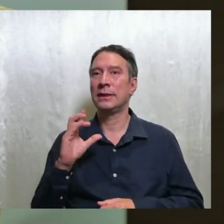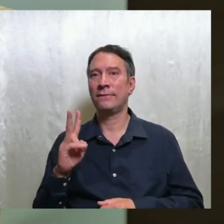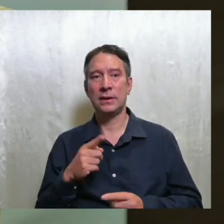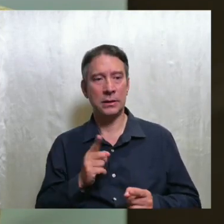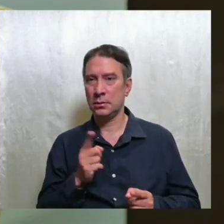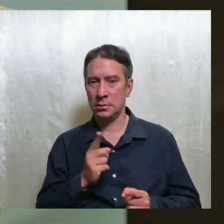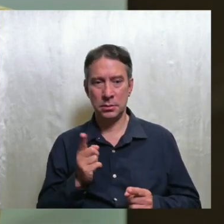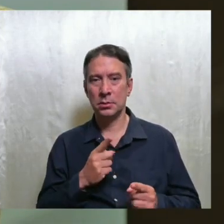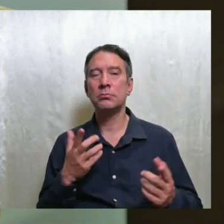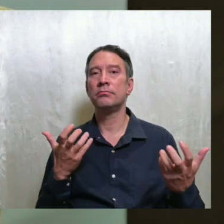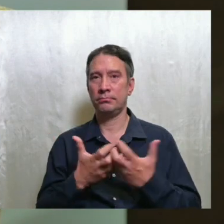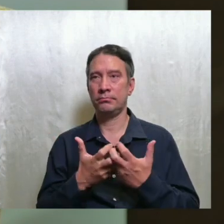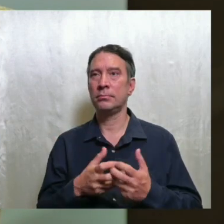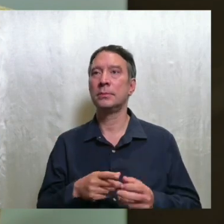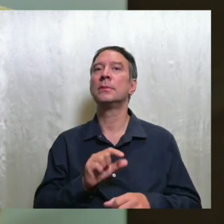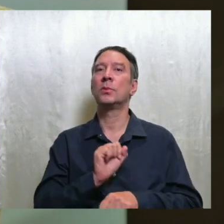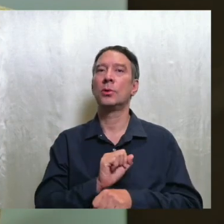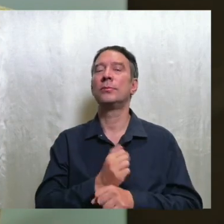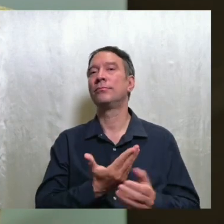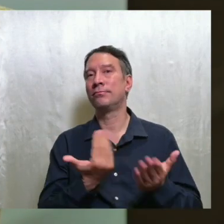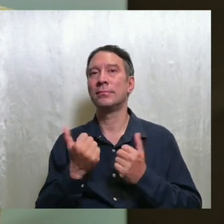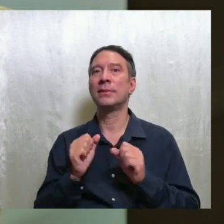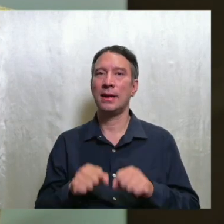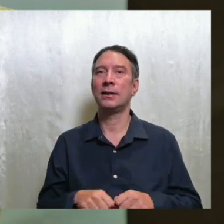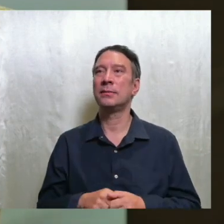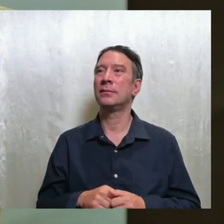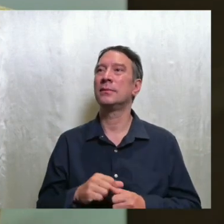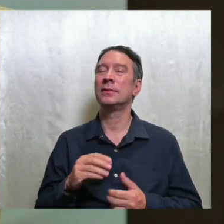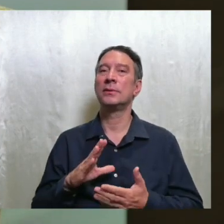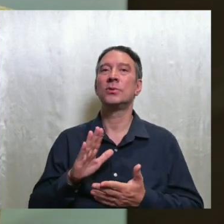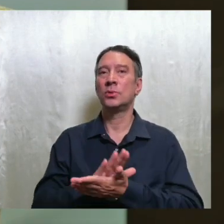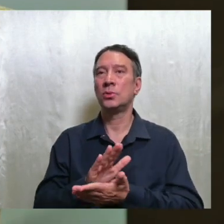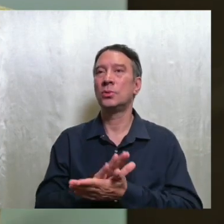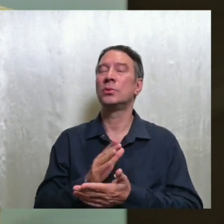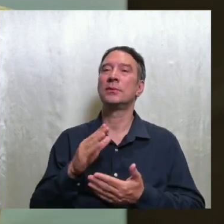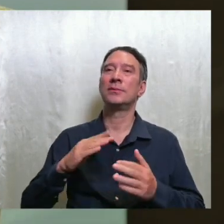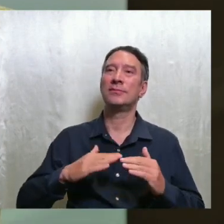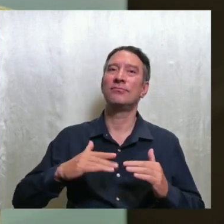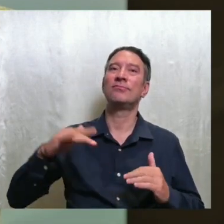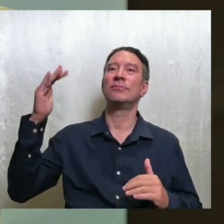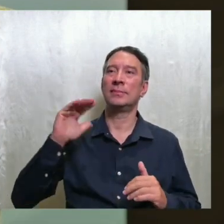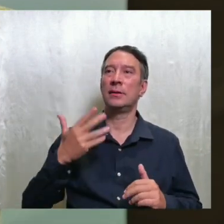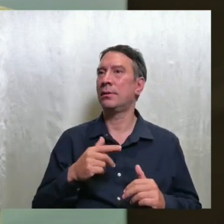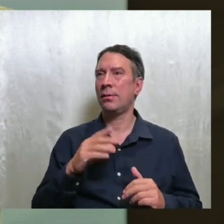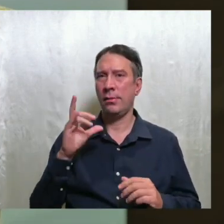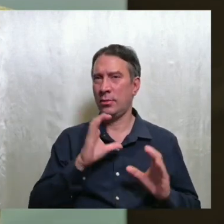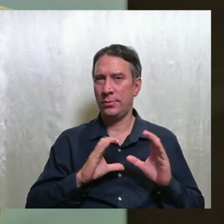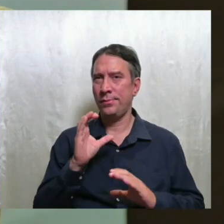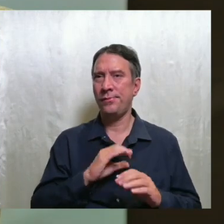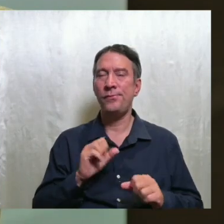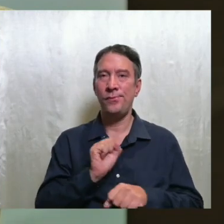job. That's really the idea. So partnerships are really very important. We cannot do it alone. No one's a silo,